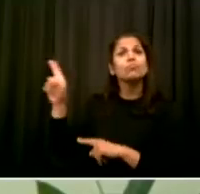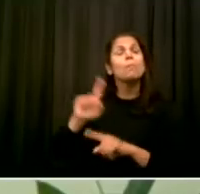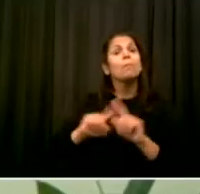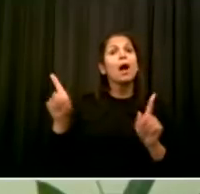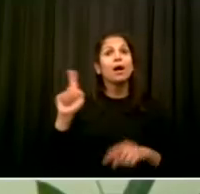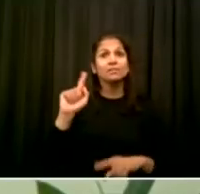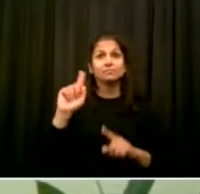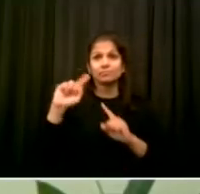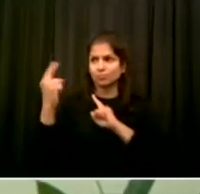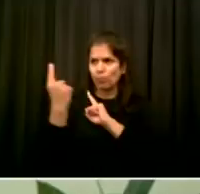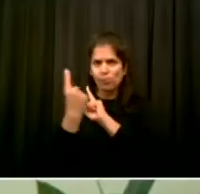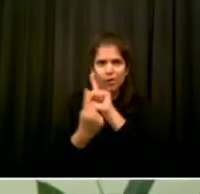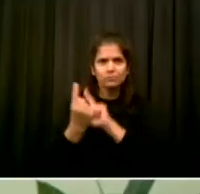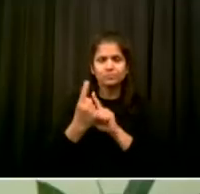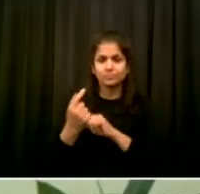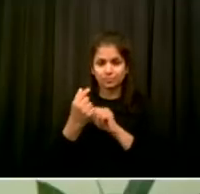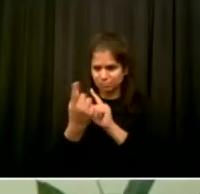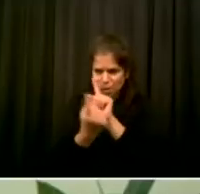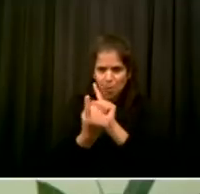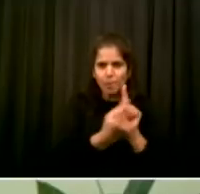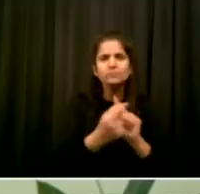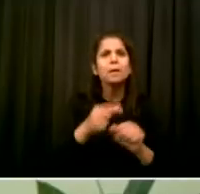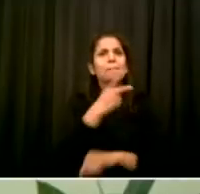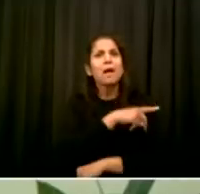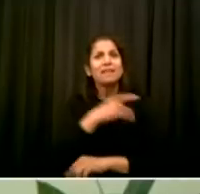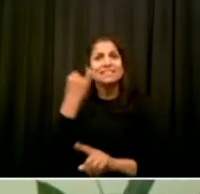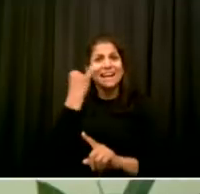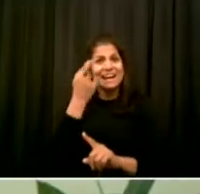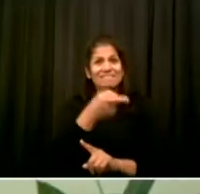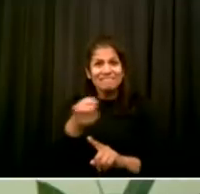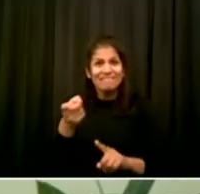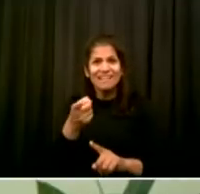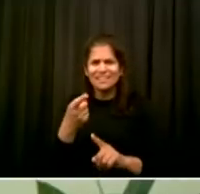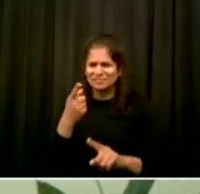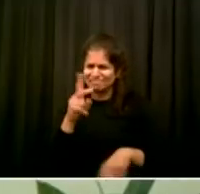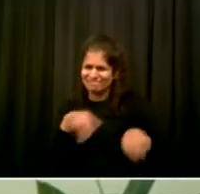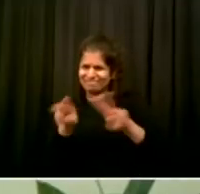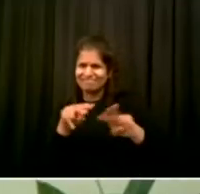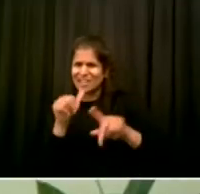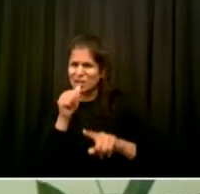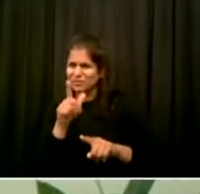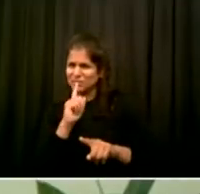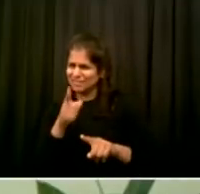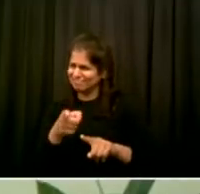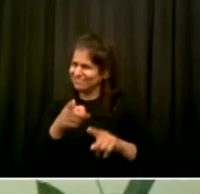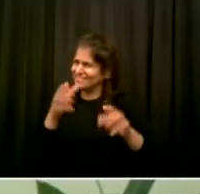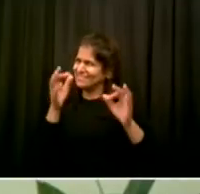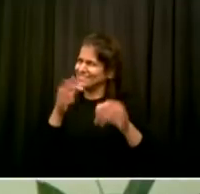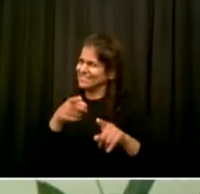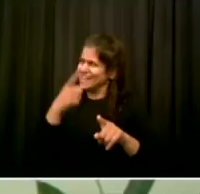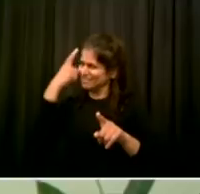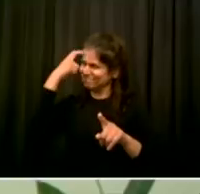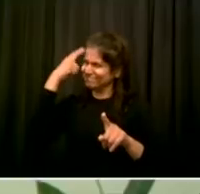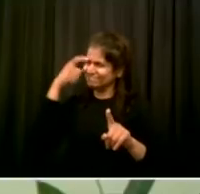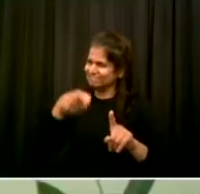And then if the result comes back, but your doctor still believes that you have the coronavirus, we're going to treat you as such.